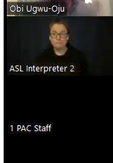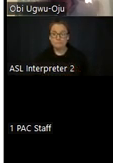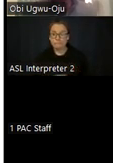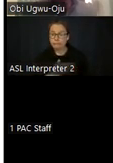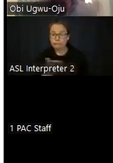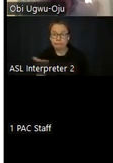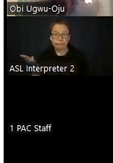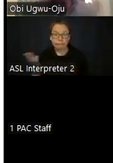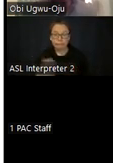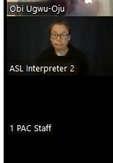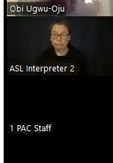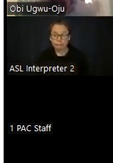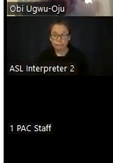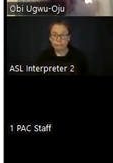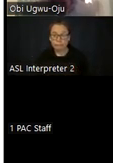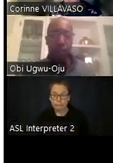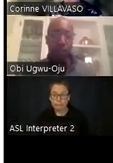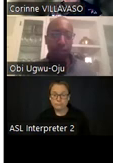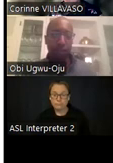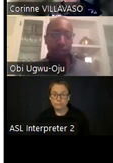point of clarification?